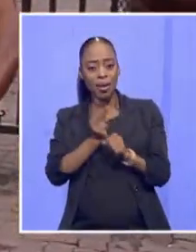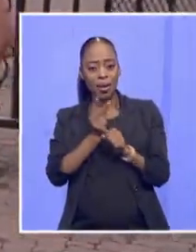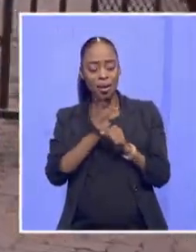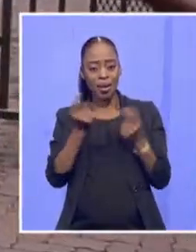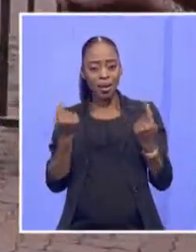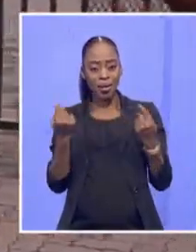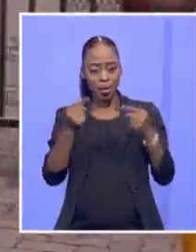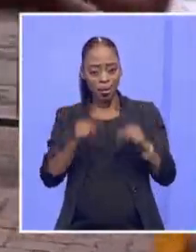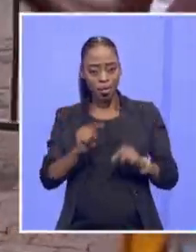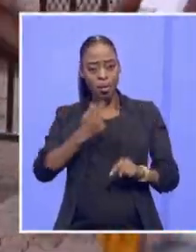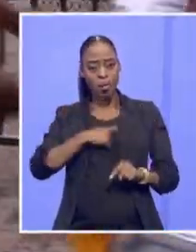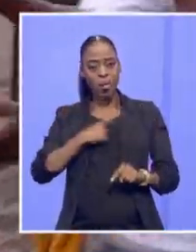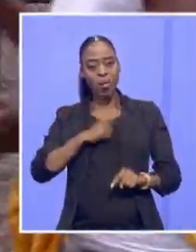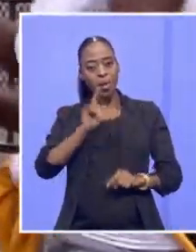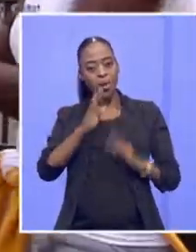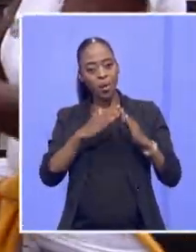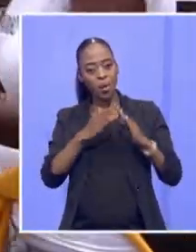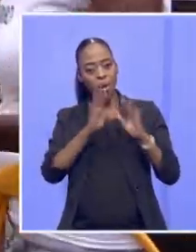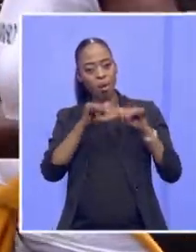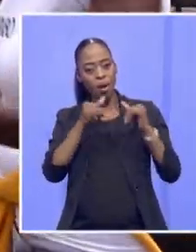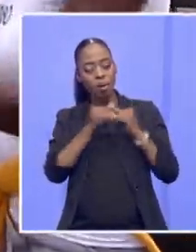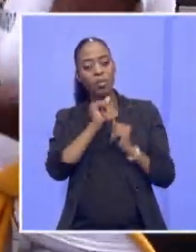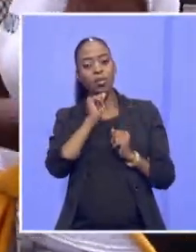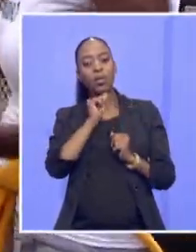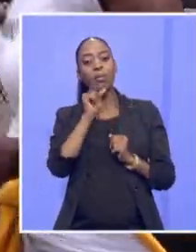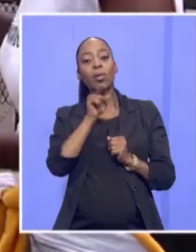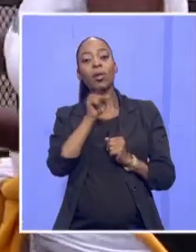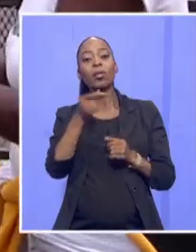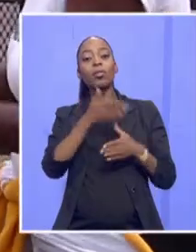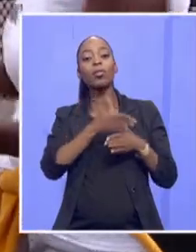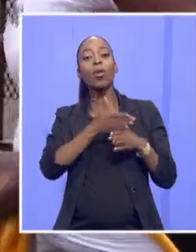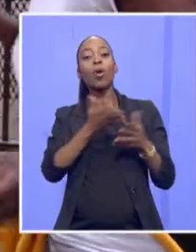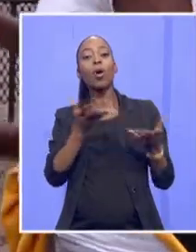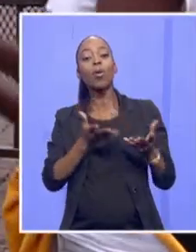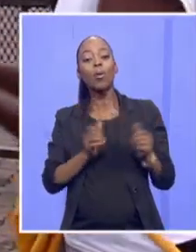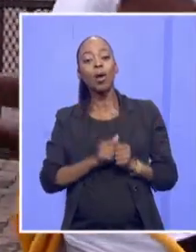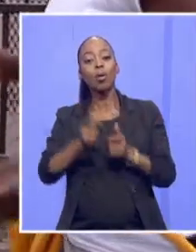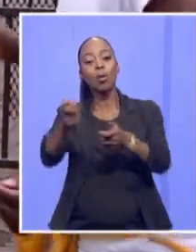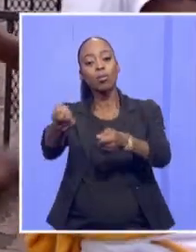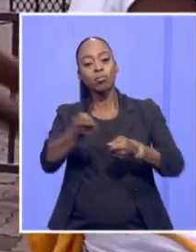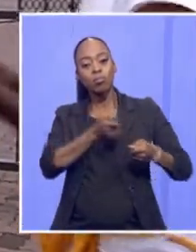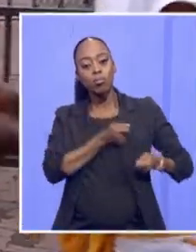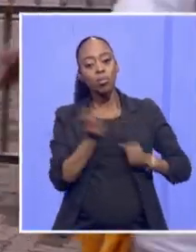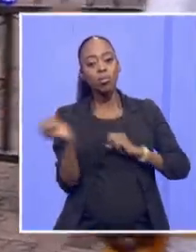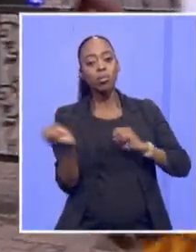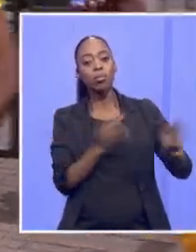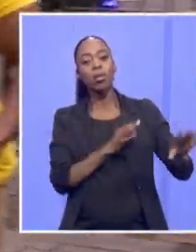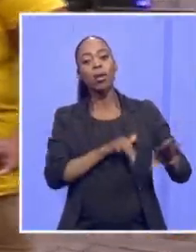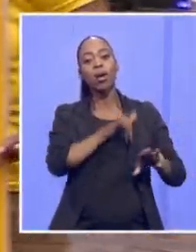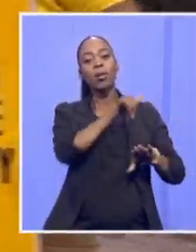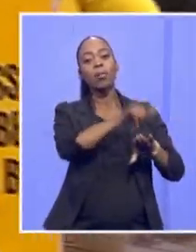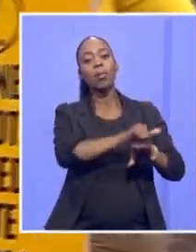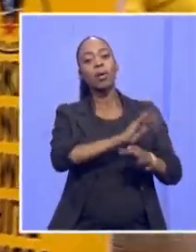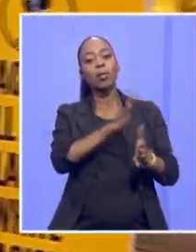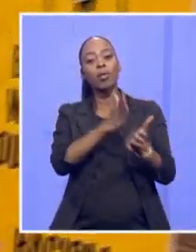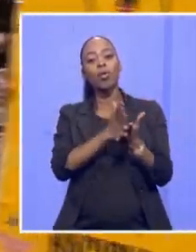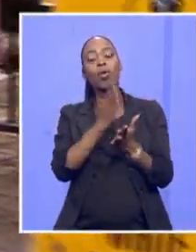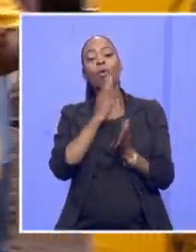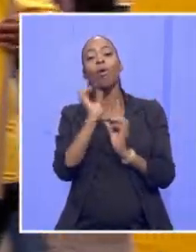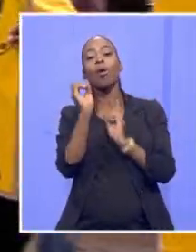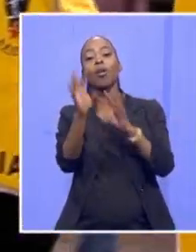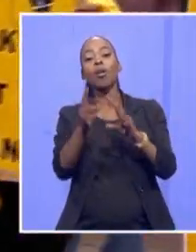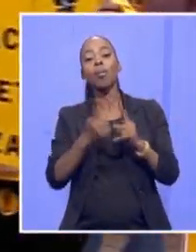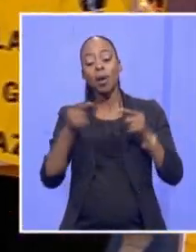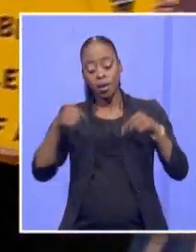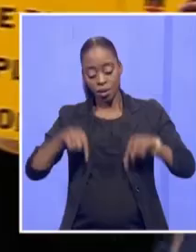come personally to your house, to your company, wherever you are. We will drag you out and we will take you to the airport. I'm not sure who's going to have you, but you will not have a